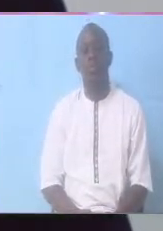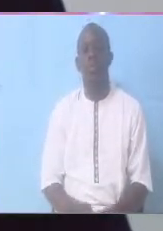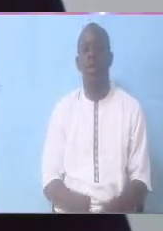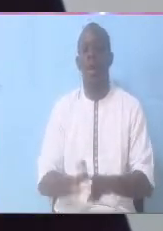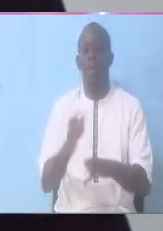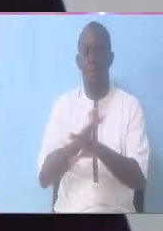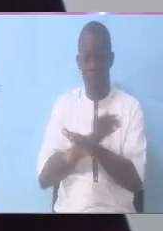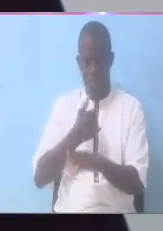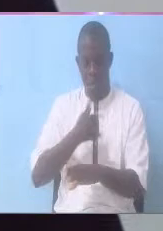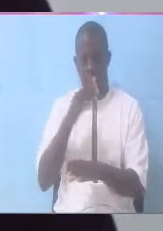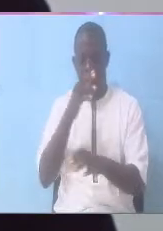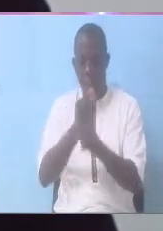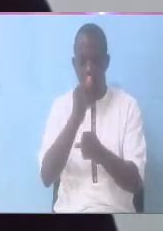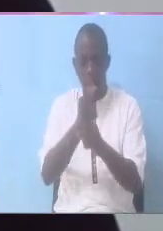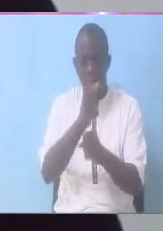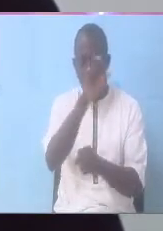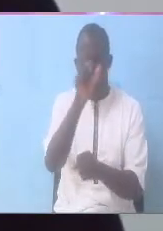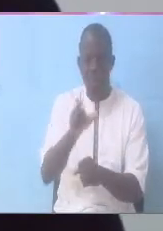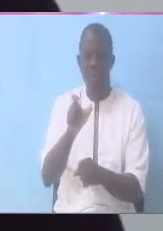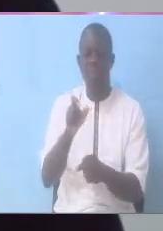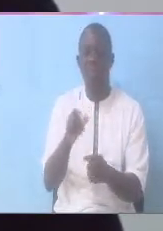helping, I did have Ibu